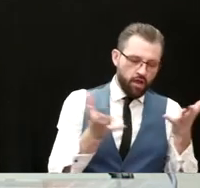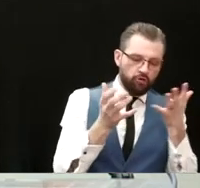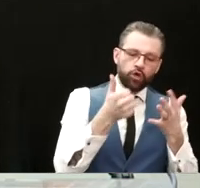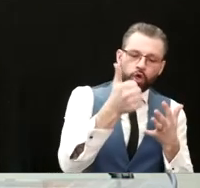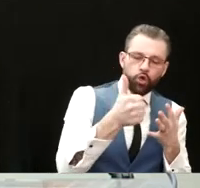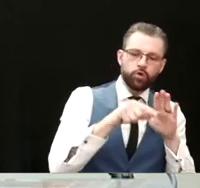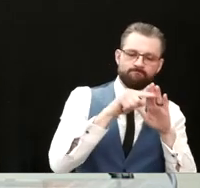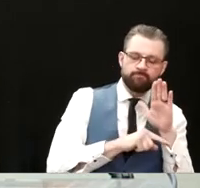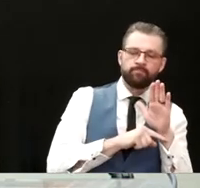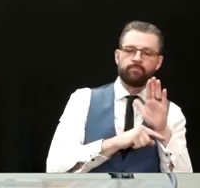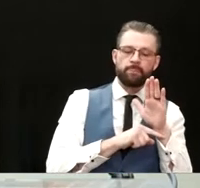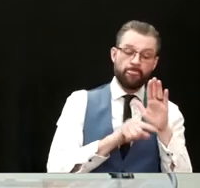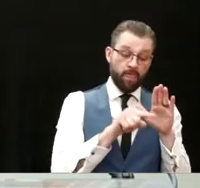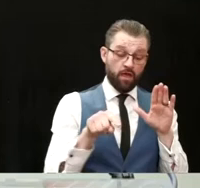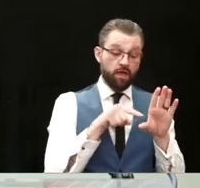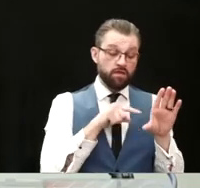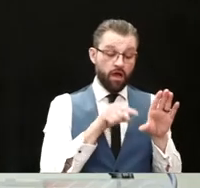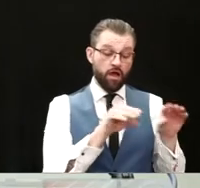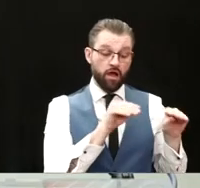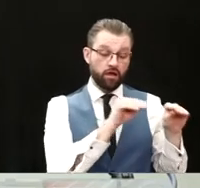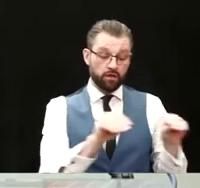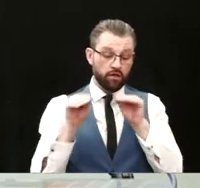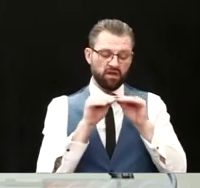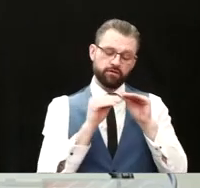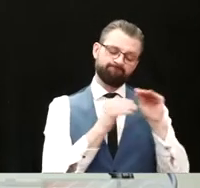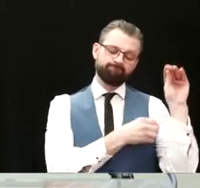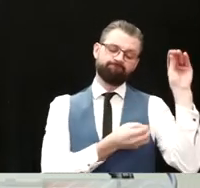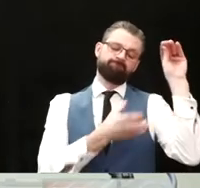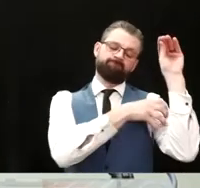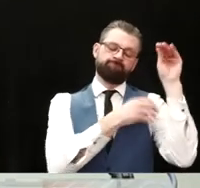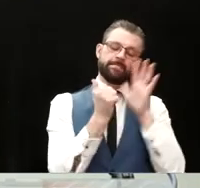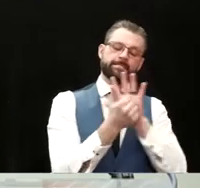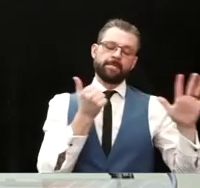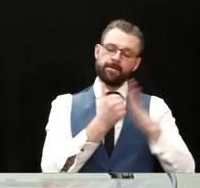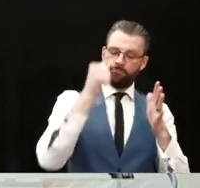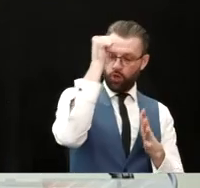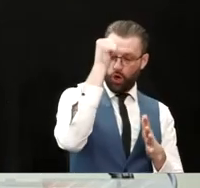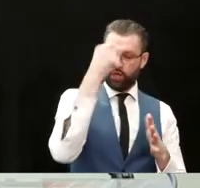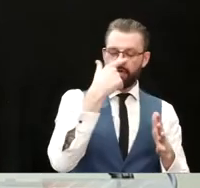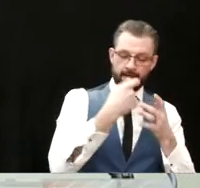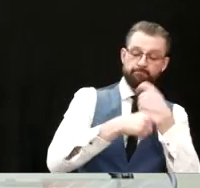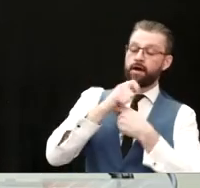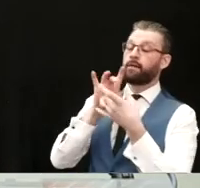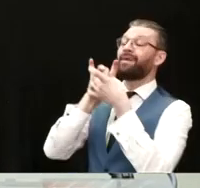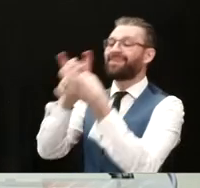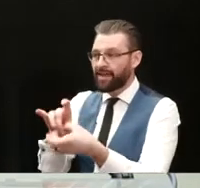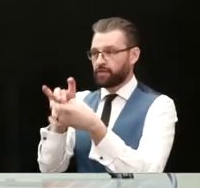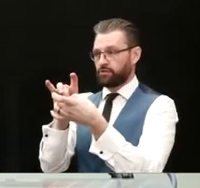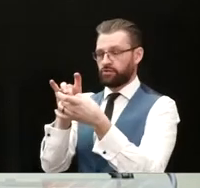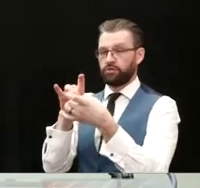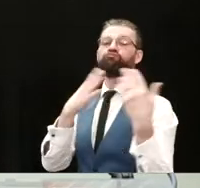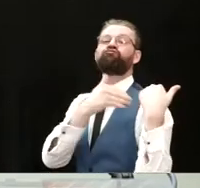policies, equipping young people with skills and values to allow them to become engaged and responsible